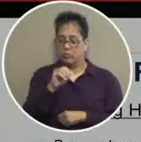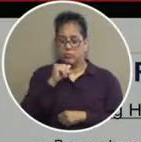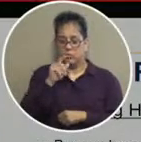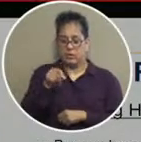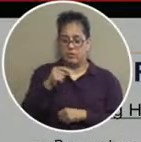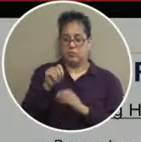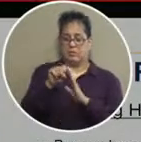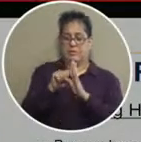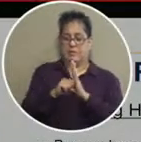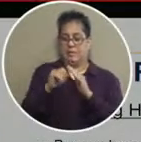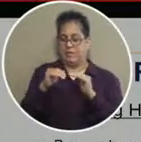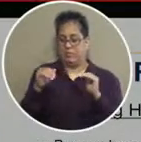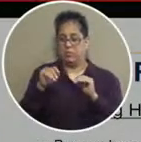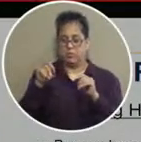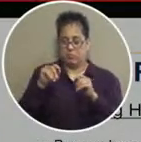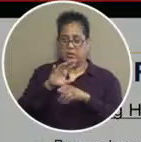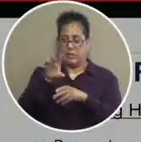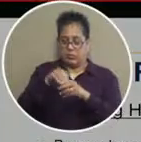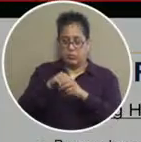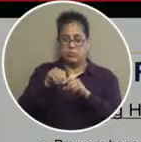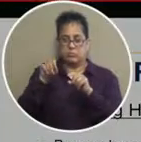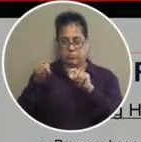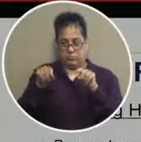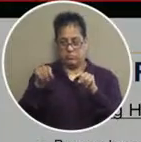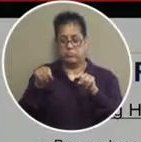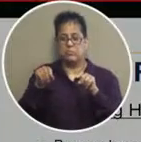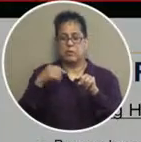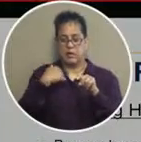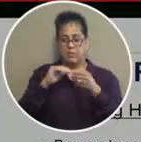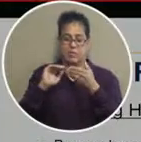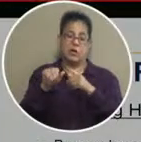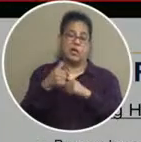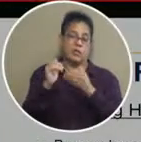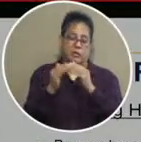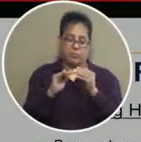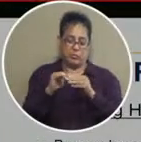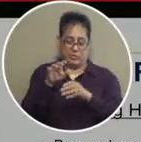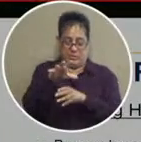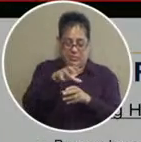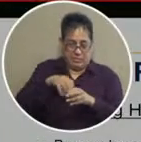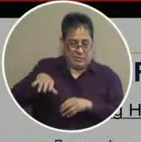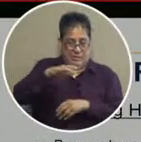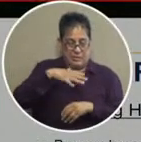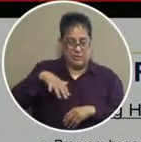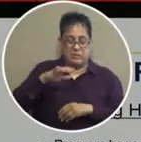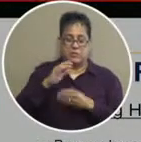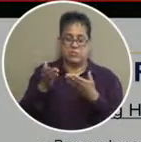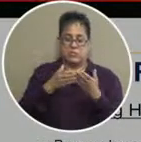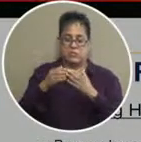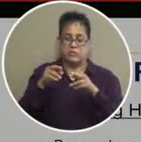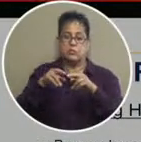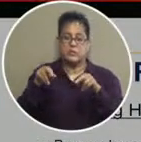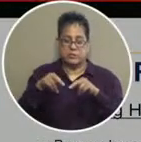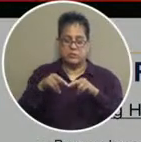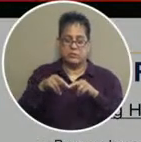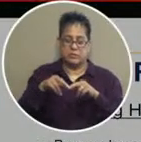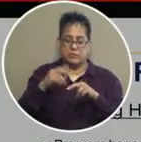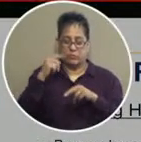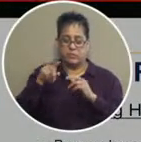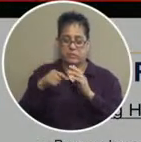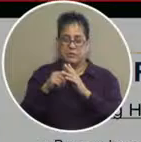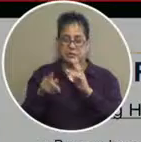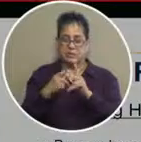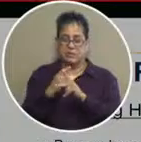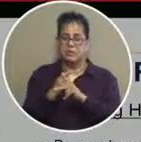at the state level for this reporting. So I just wanted to point that out, that we do have other communities that are in our health service region for this type of